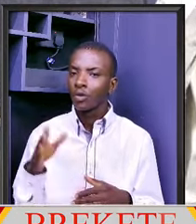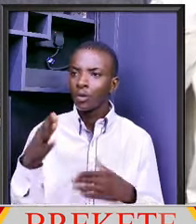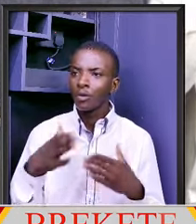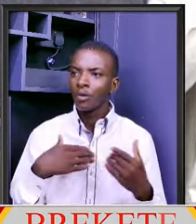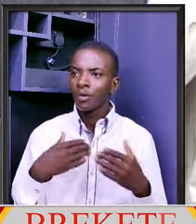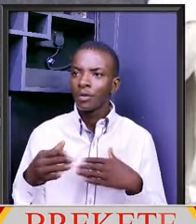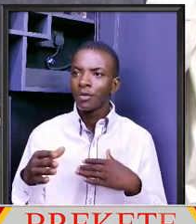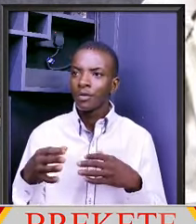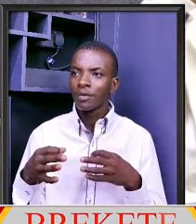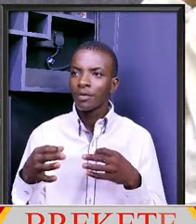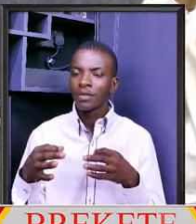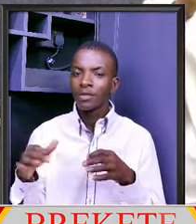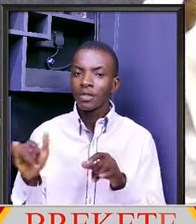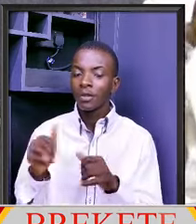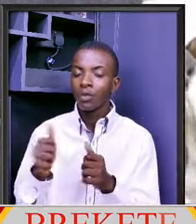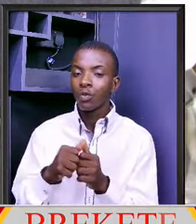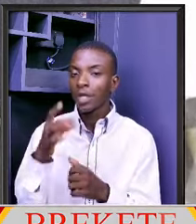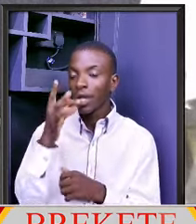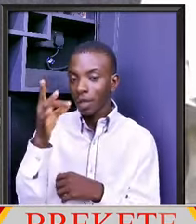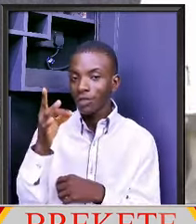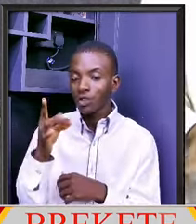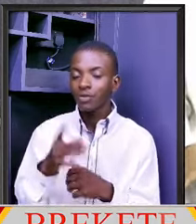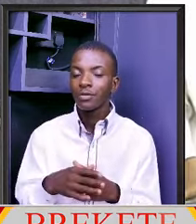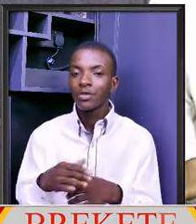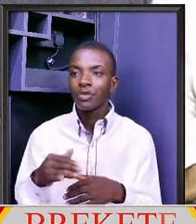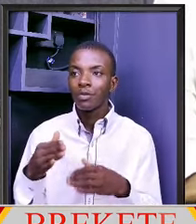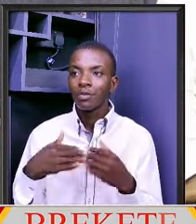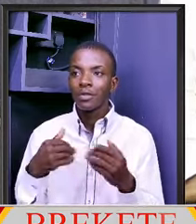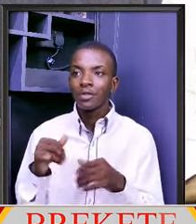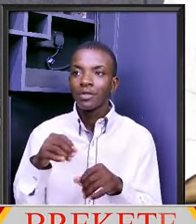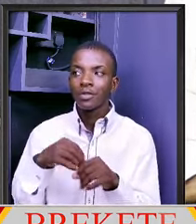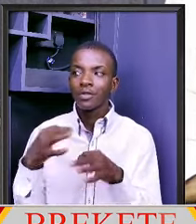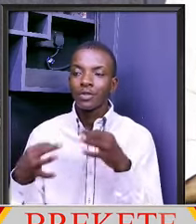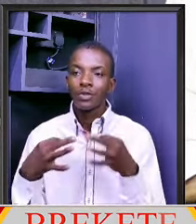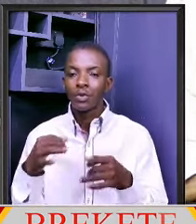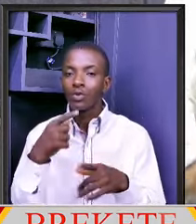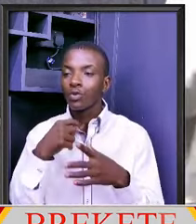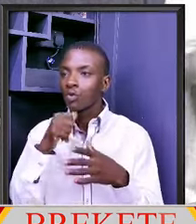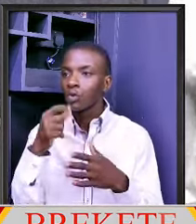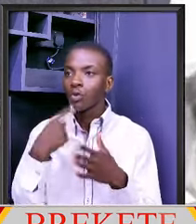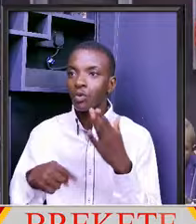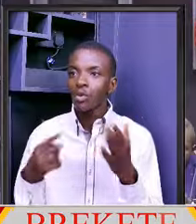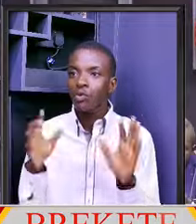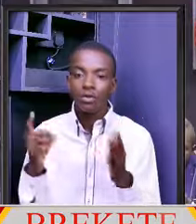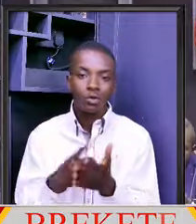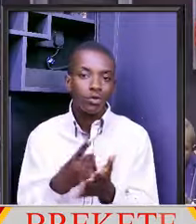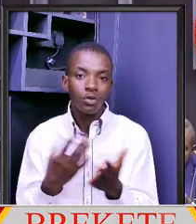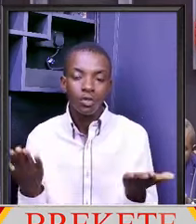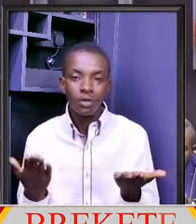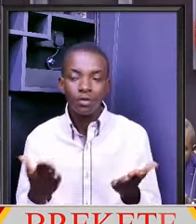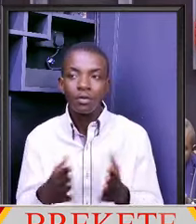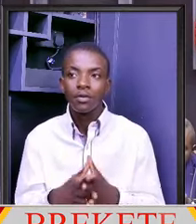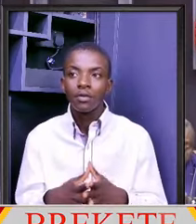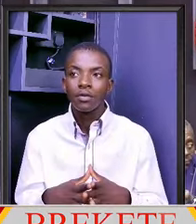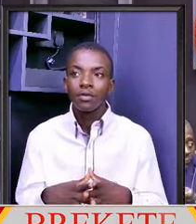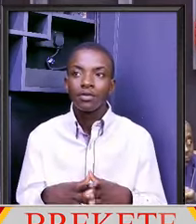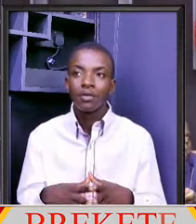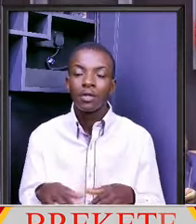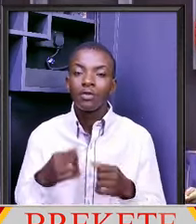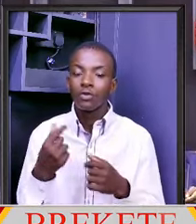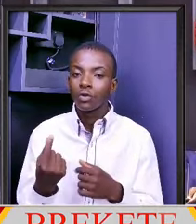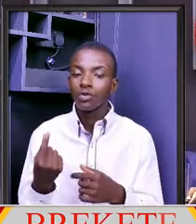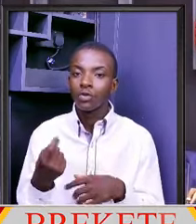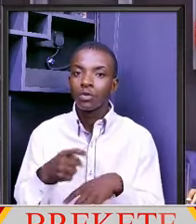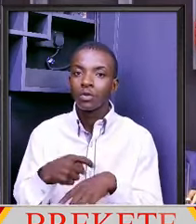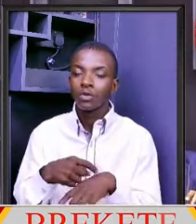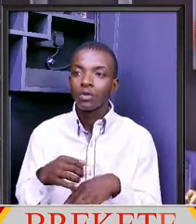with is for the court. Same with Alhaji Sani. Okay, so una case day for court, but not be waiting with the discuss here. Yeah. I don't give him small time